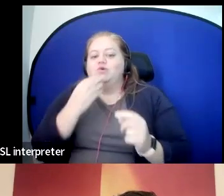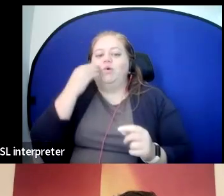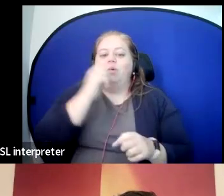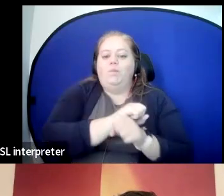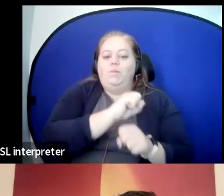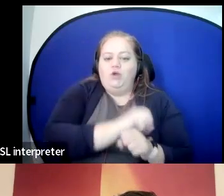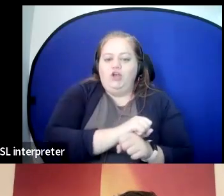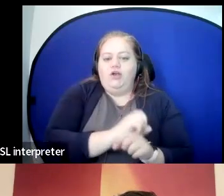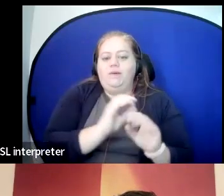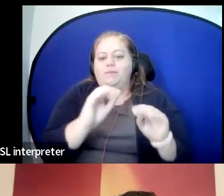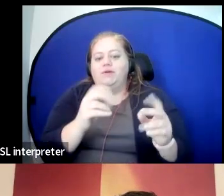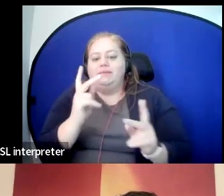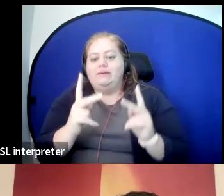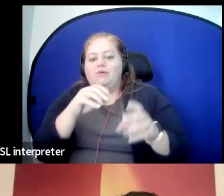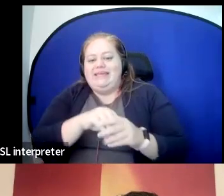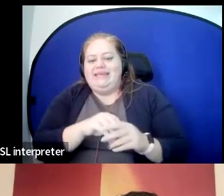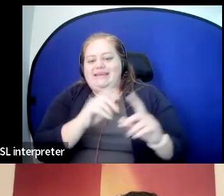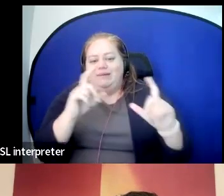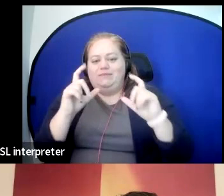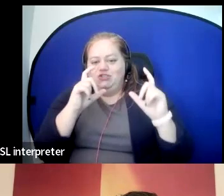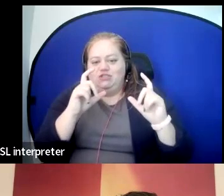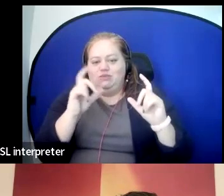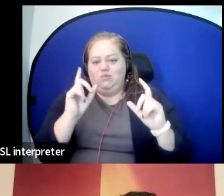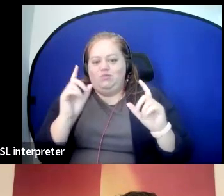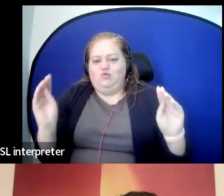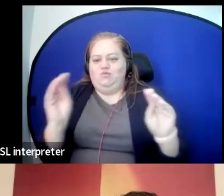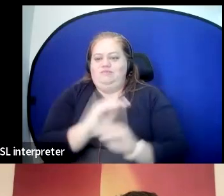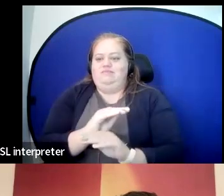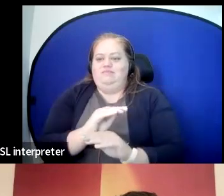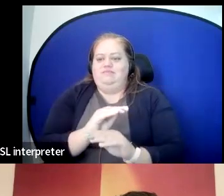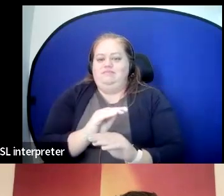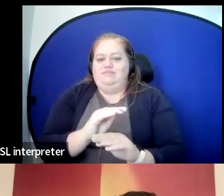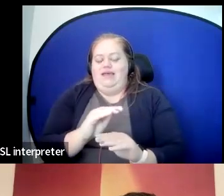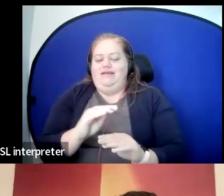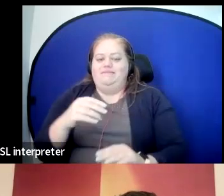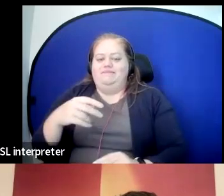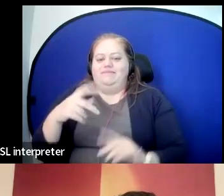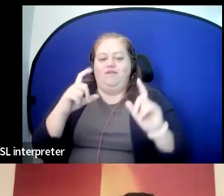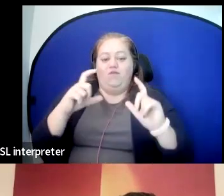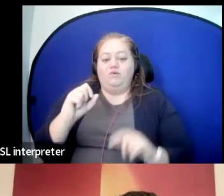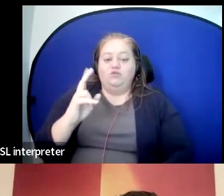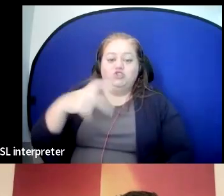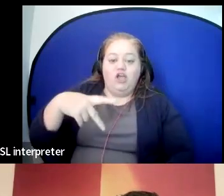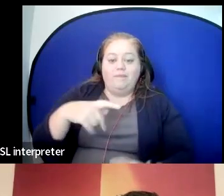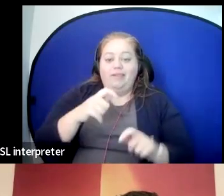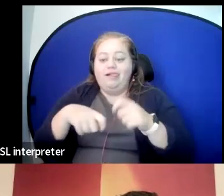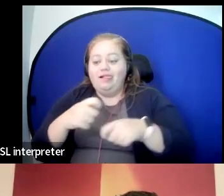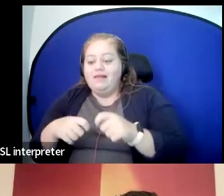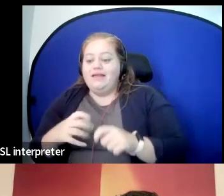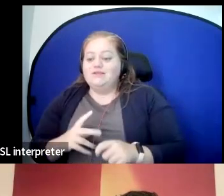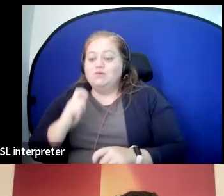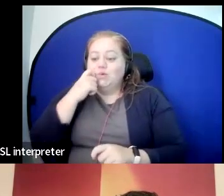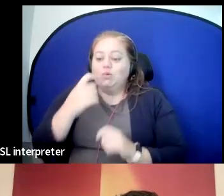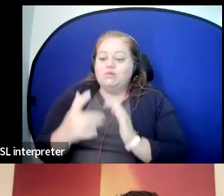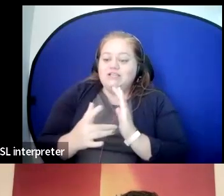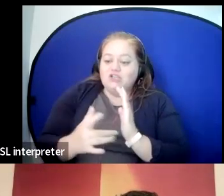in images where they haven't been. It's like, why is that what we're doing? We're sort of like having really cool technology, but we're looking for